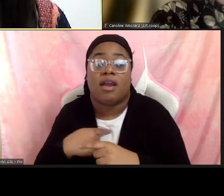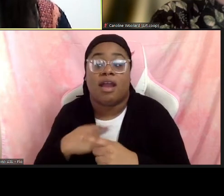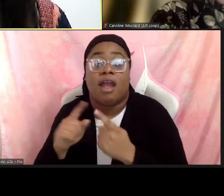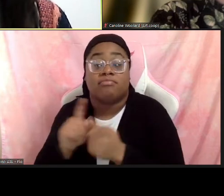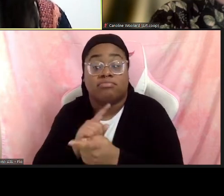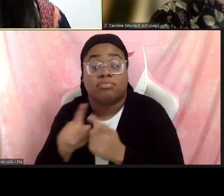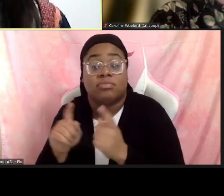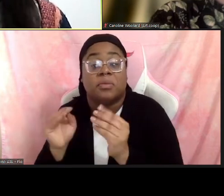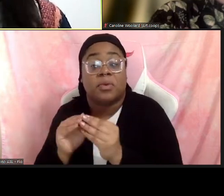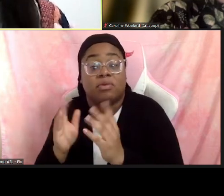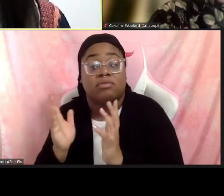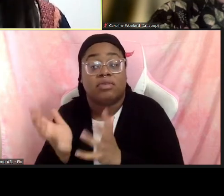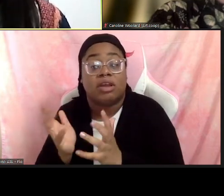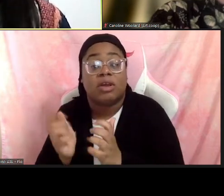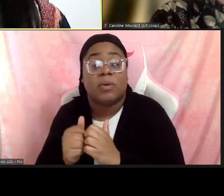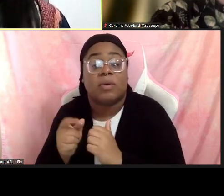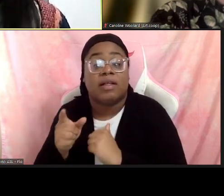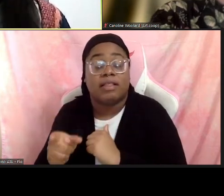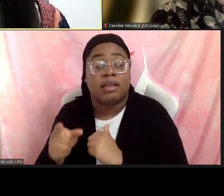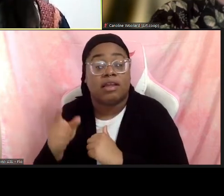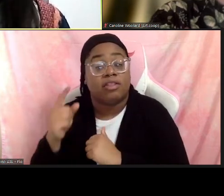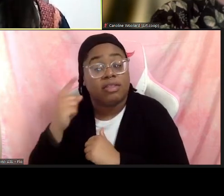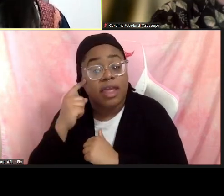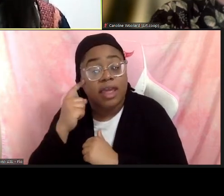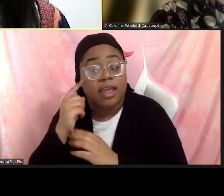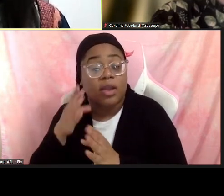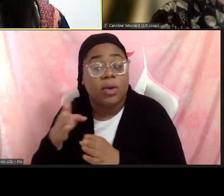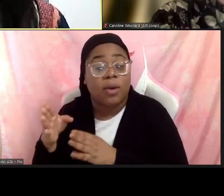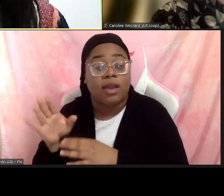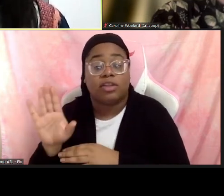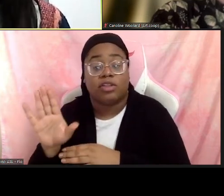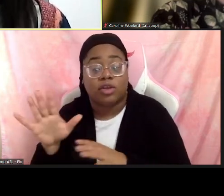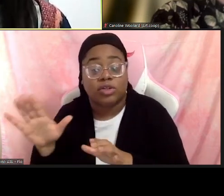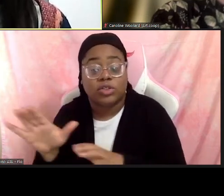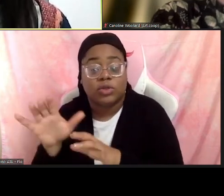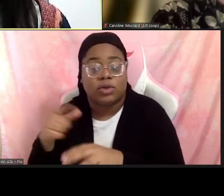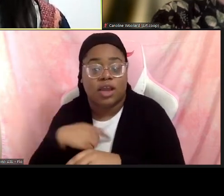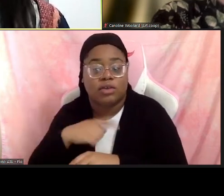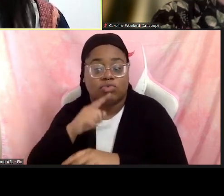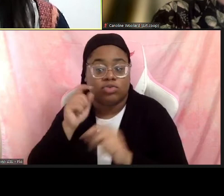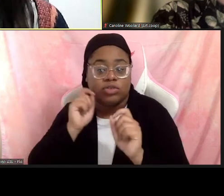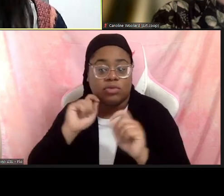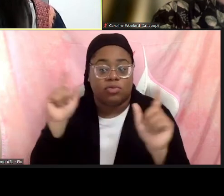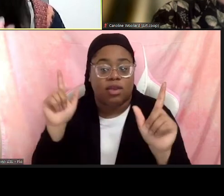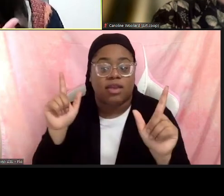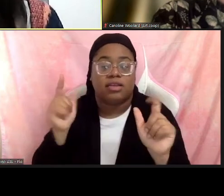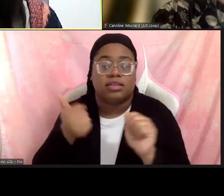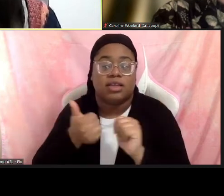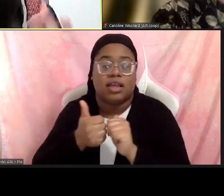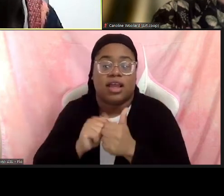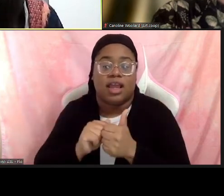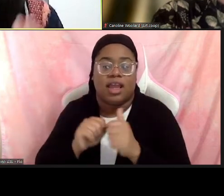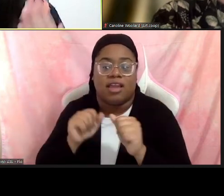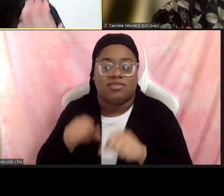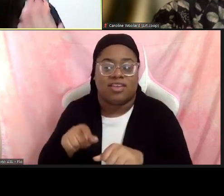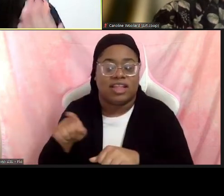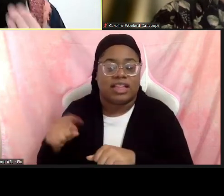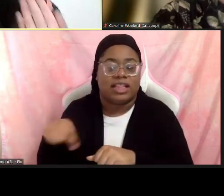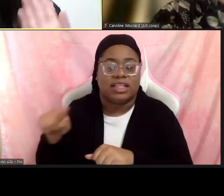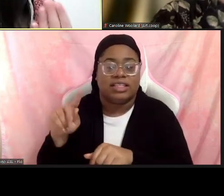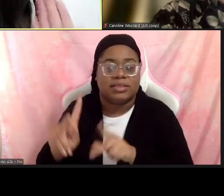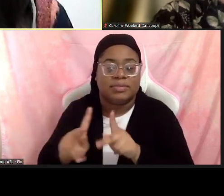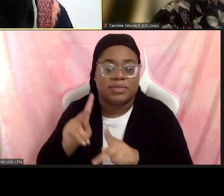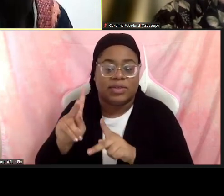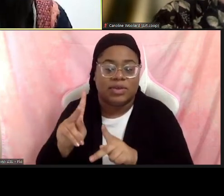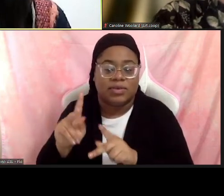more about their model, their way of thinking, their way of doing, I was really surprised on how can these people be